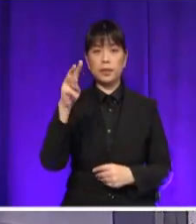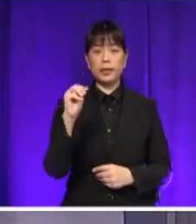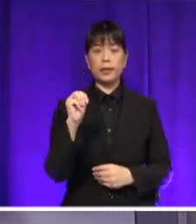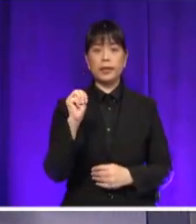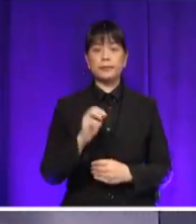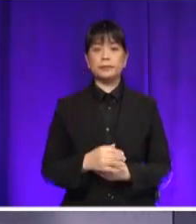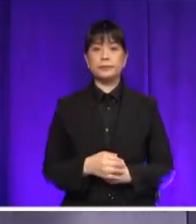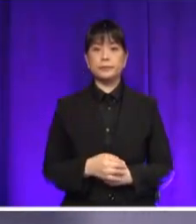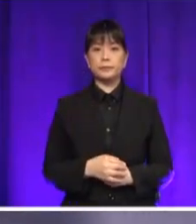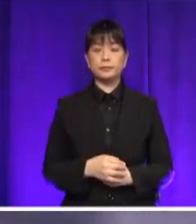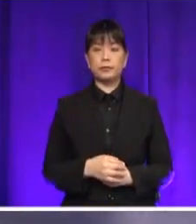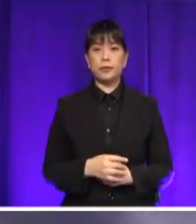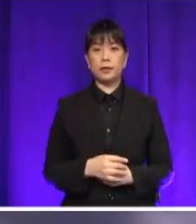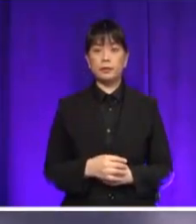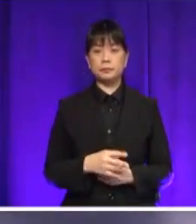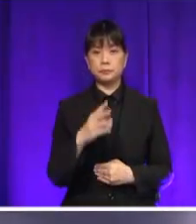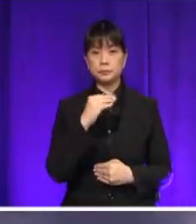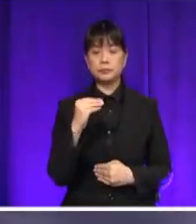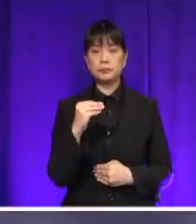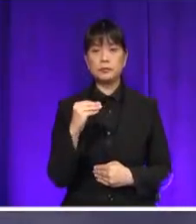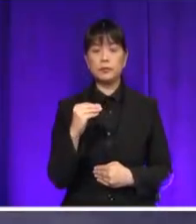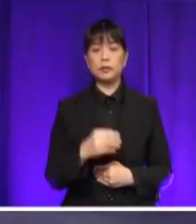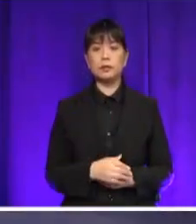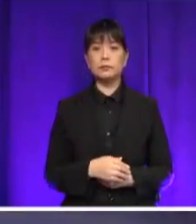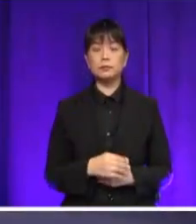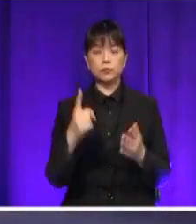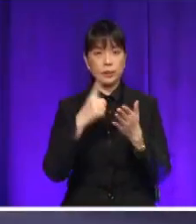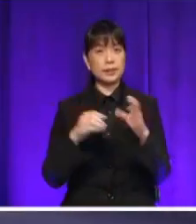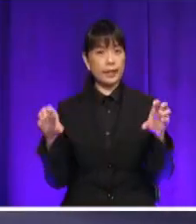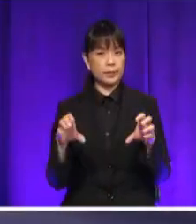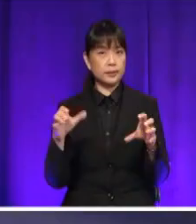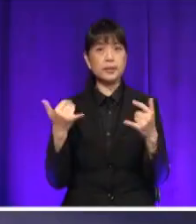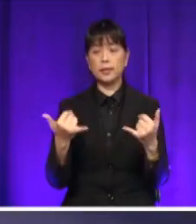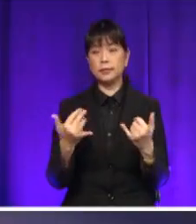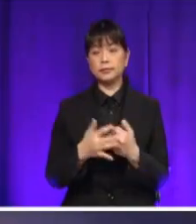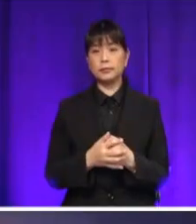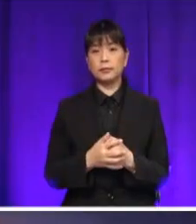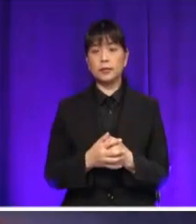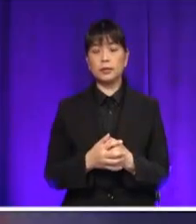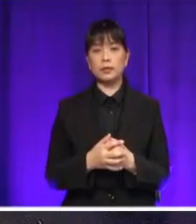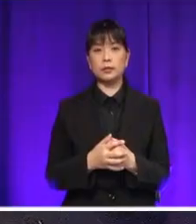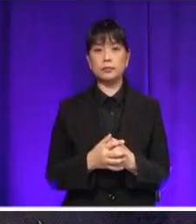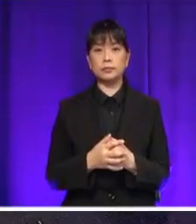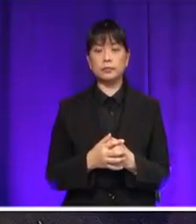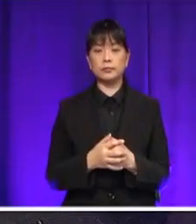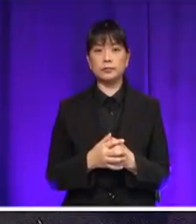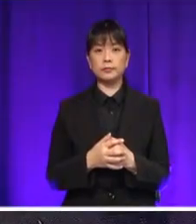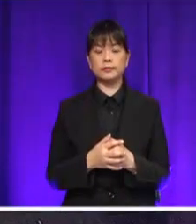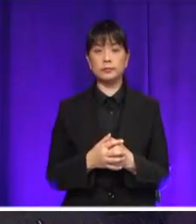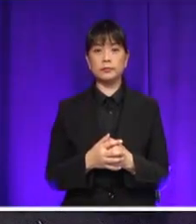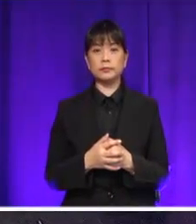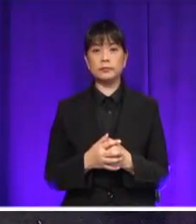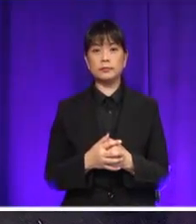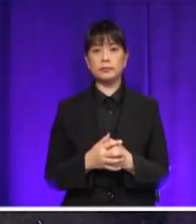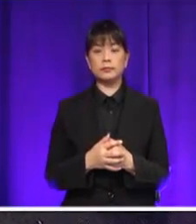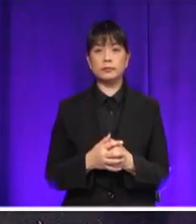with our lesson today, and what will be our activity next, teacher? Right, our next activity